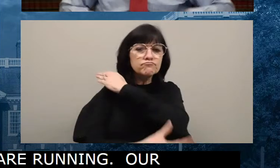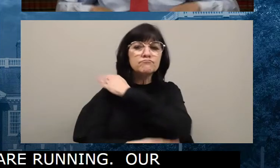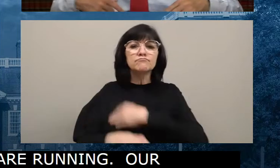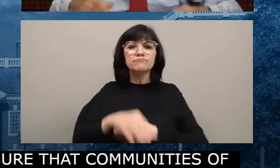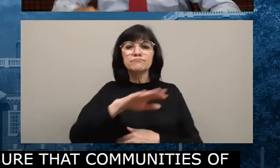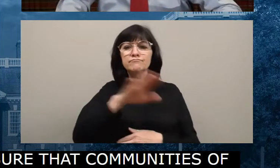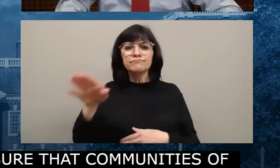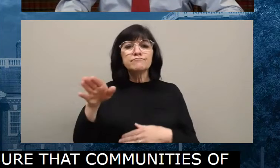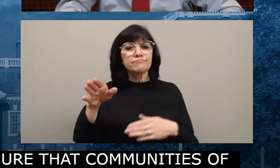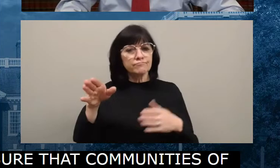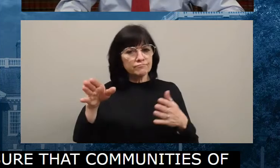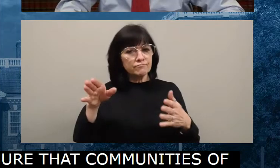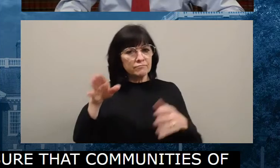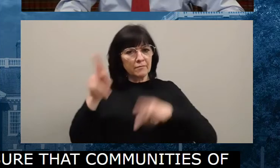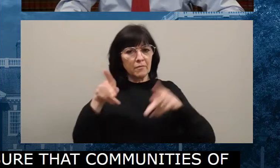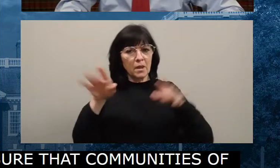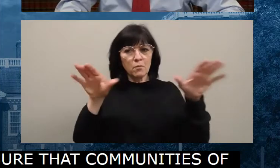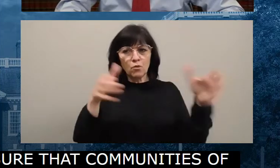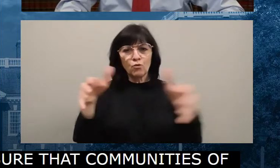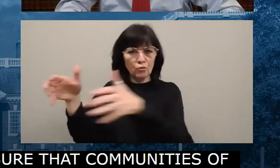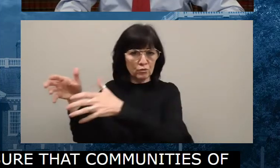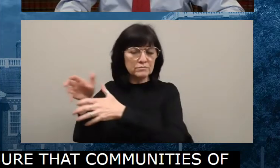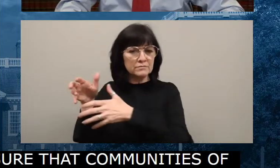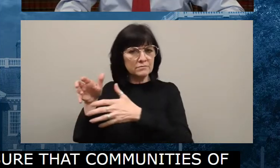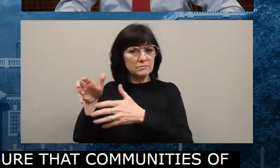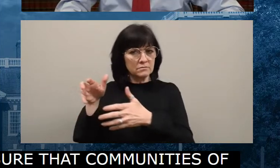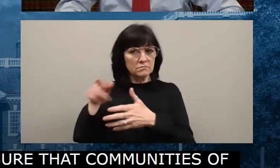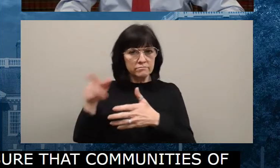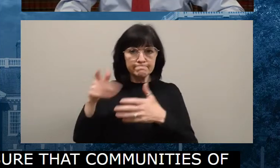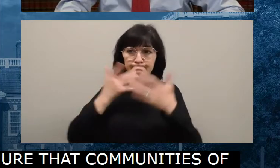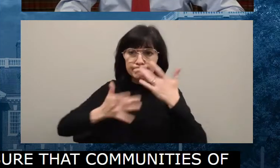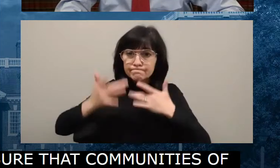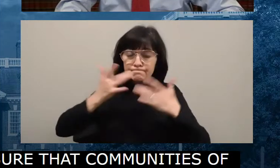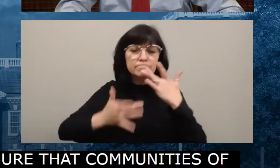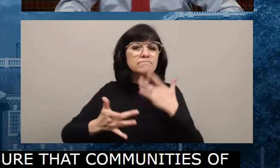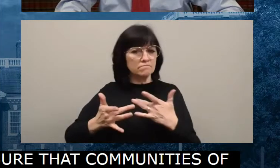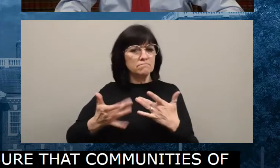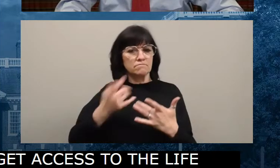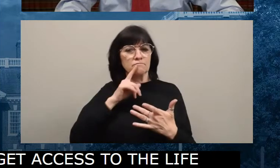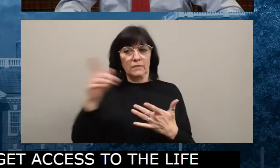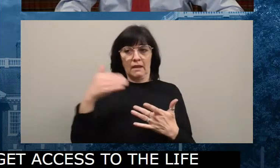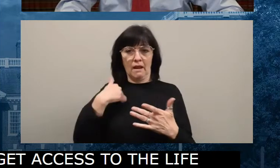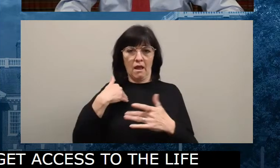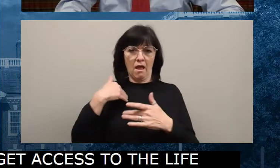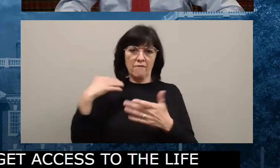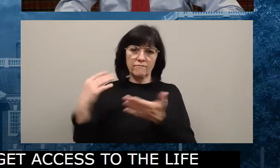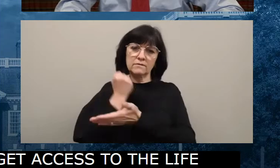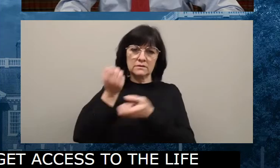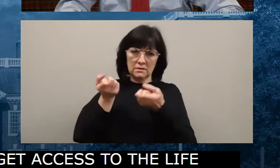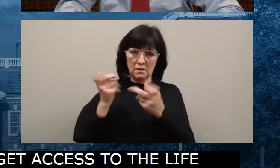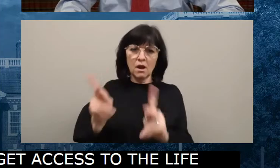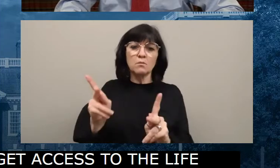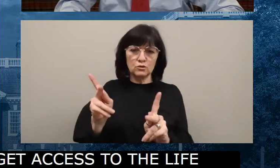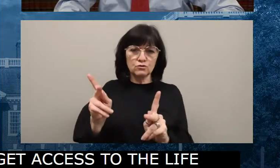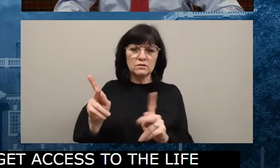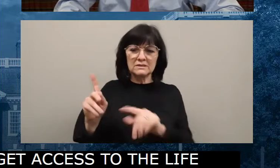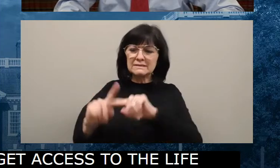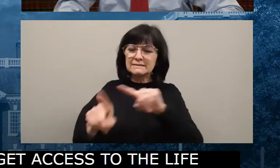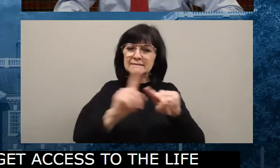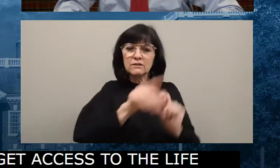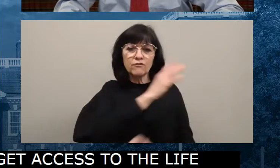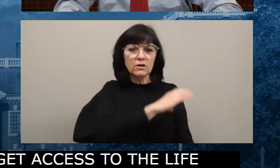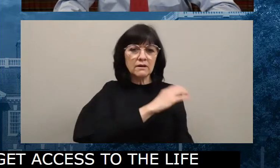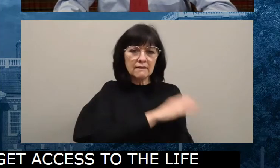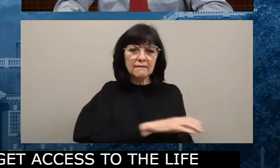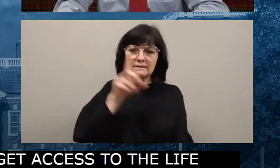vaccines. All of our partners, and you can see some of those volunteering at the various clinics at DMVs and at Dover Downs